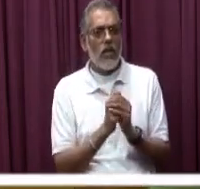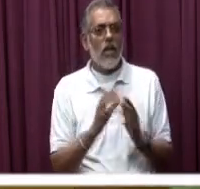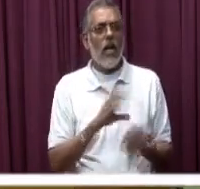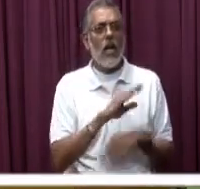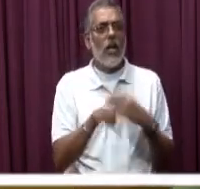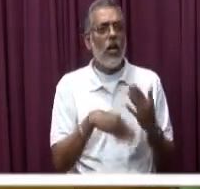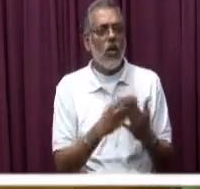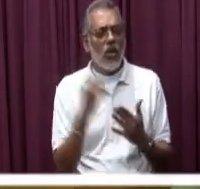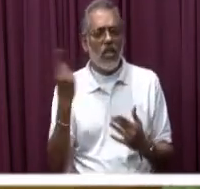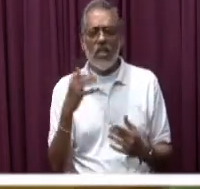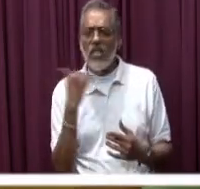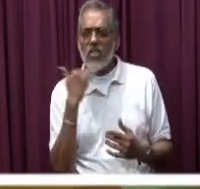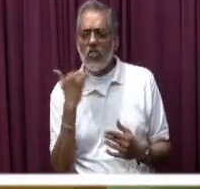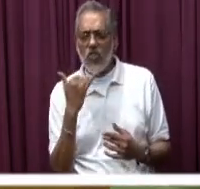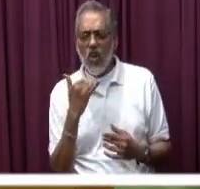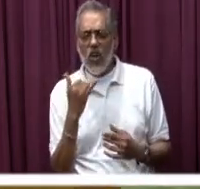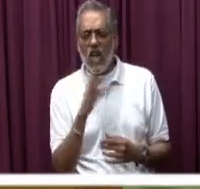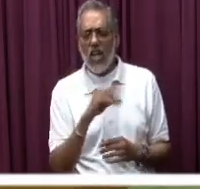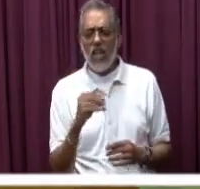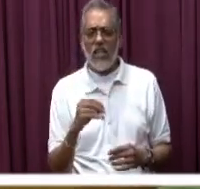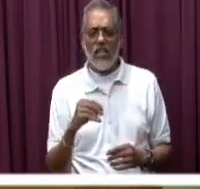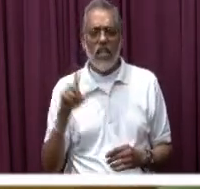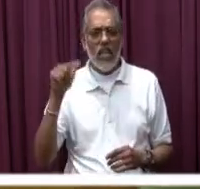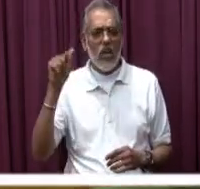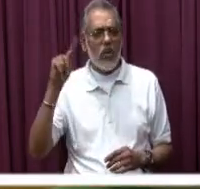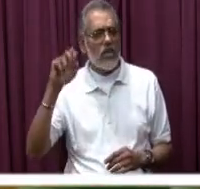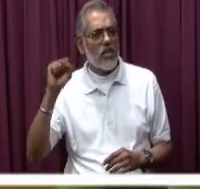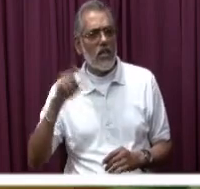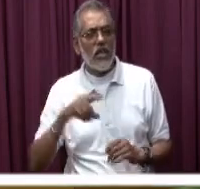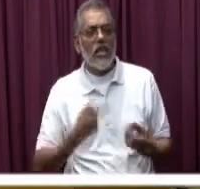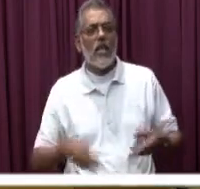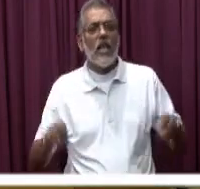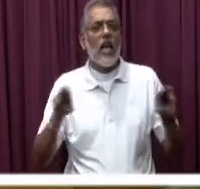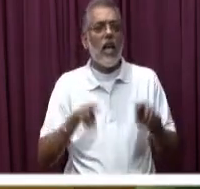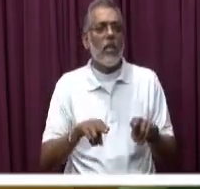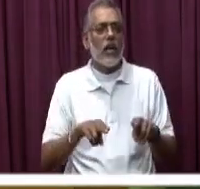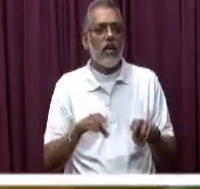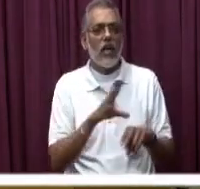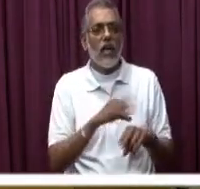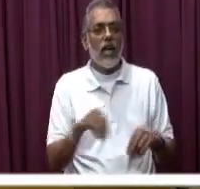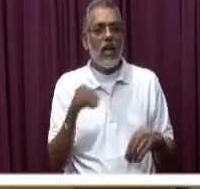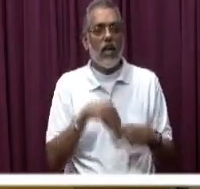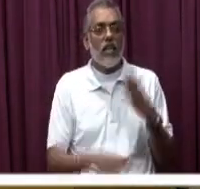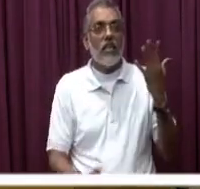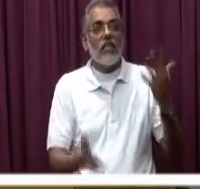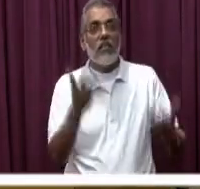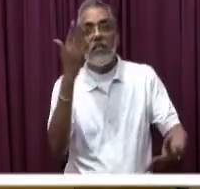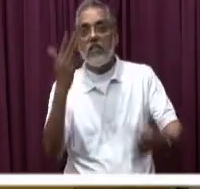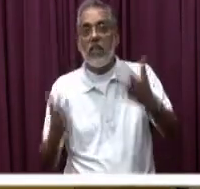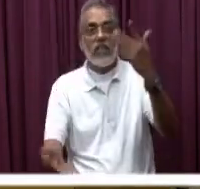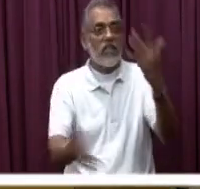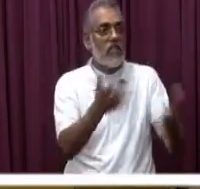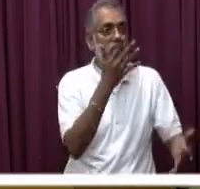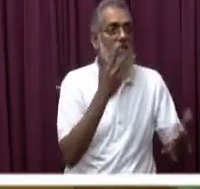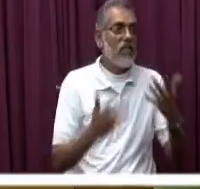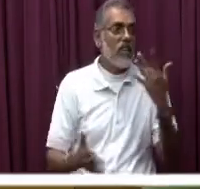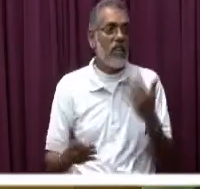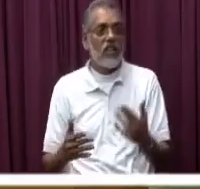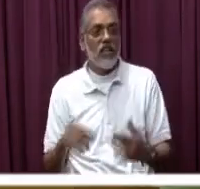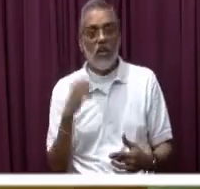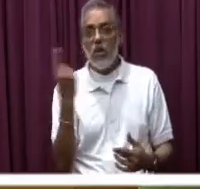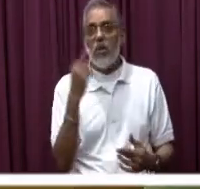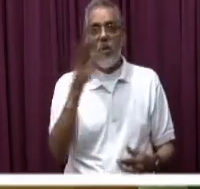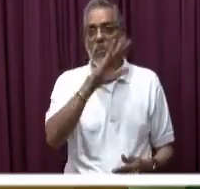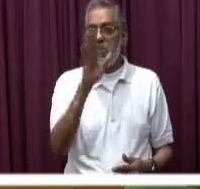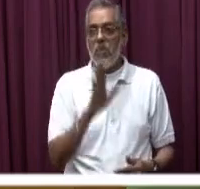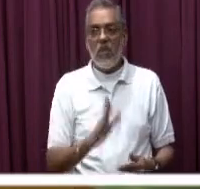sensuality and the lust and all of that happened. And it was turned into a fiery pit that never went